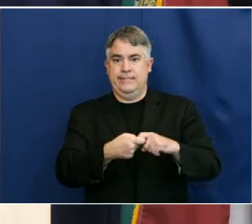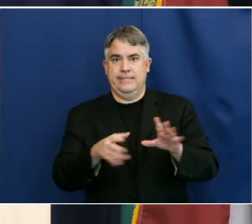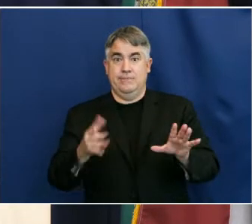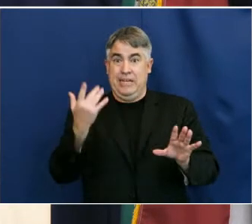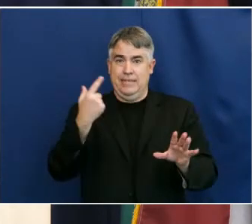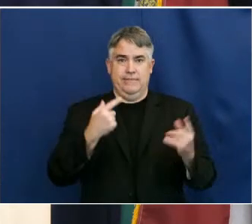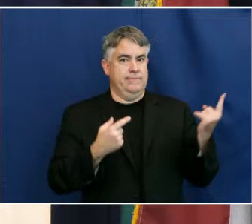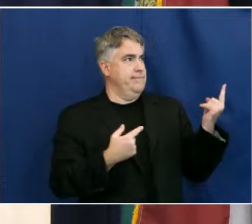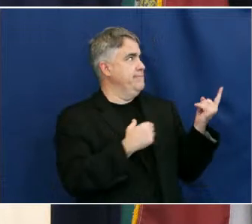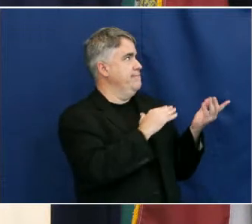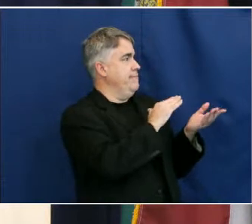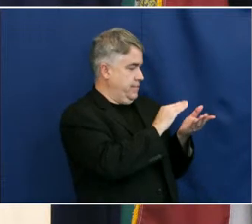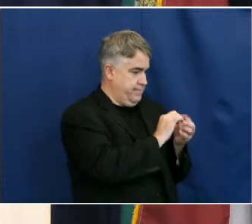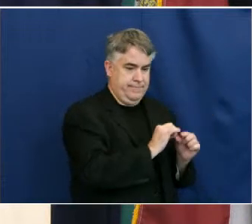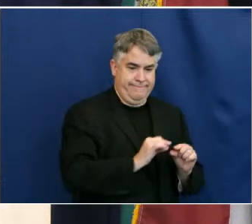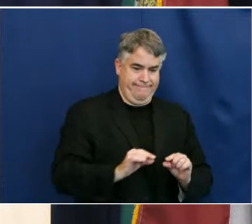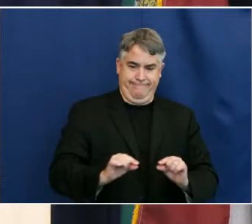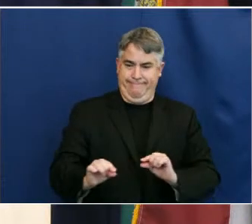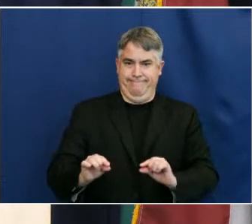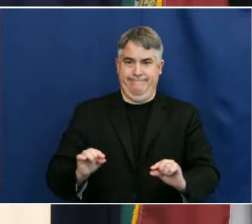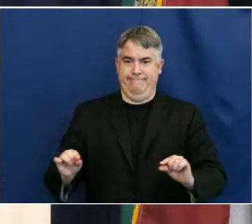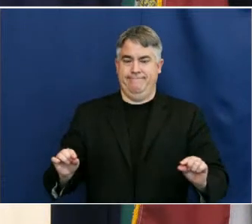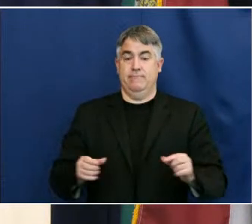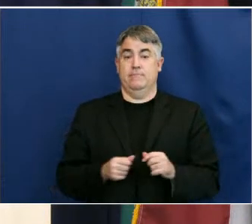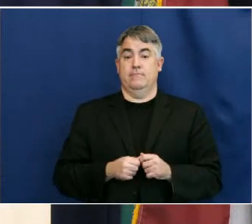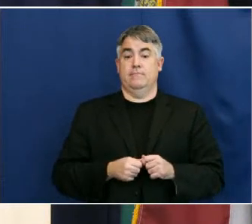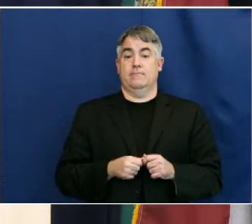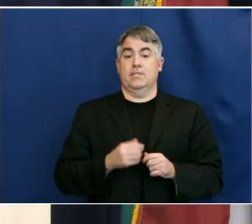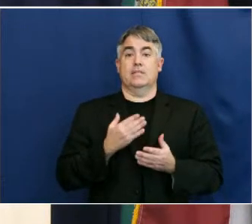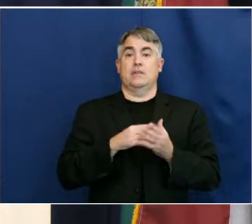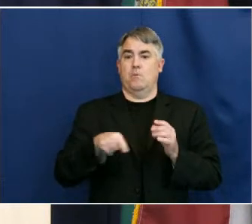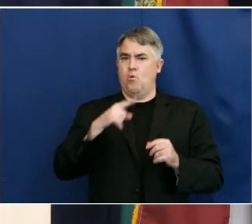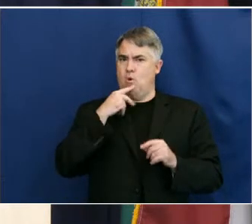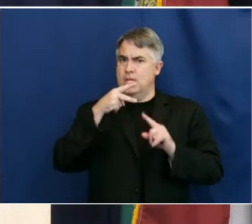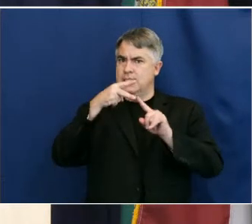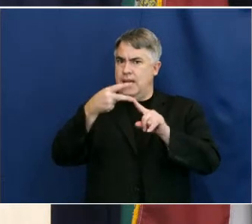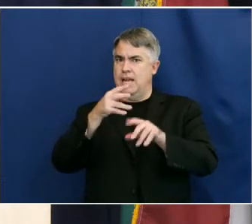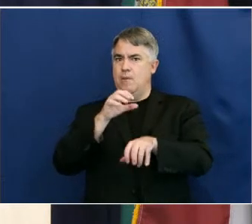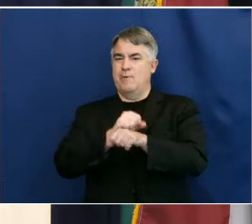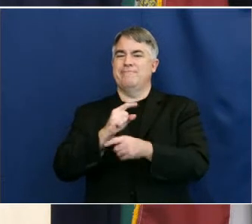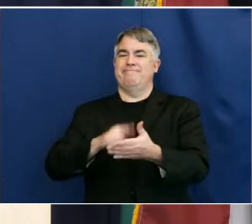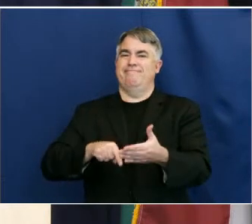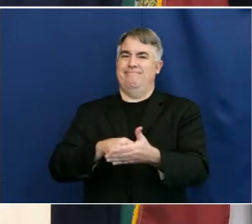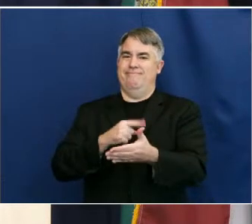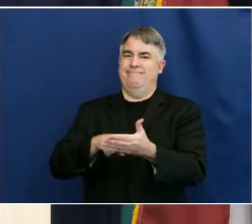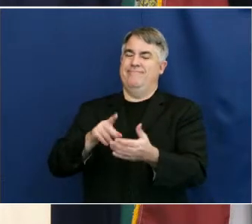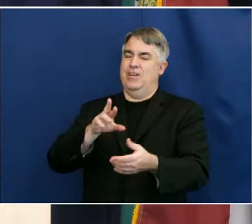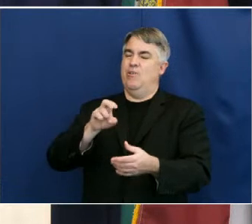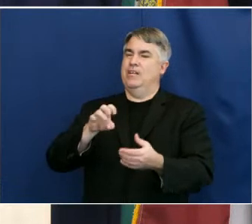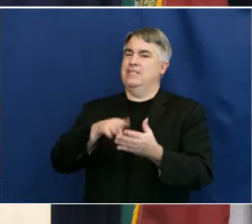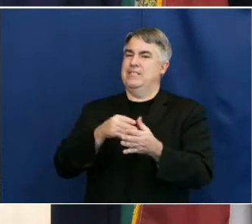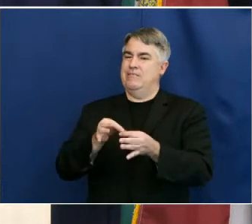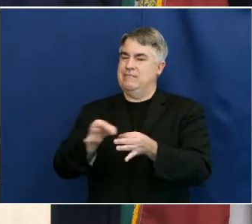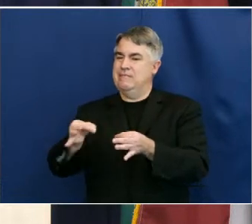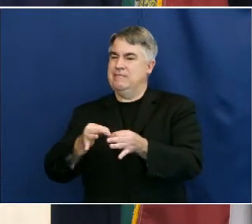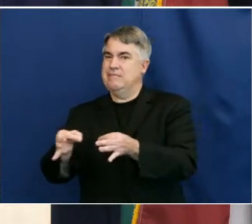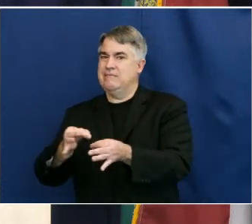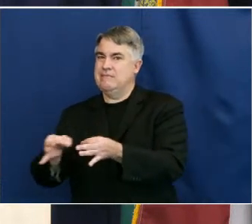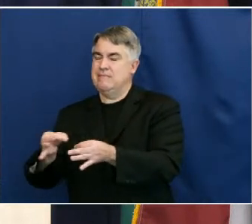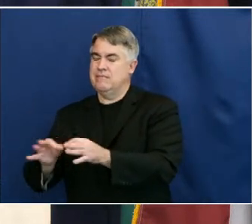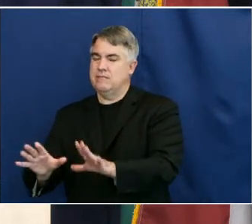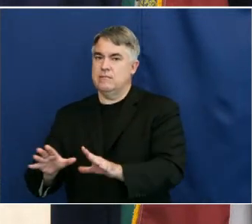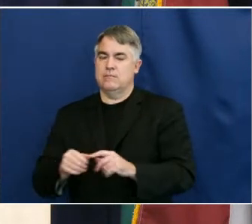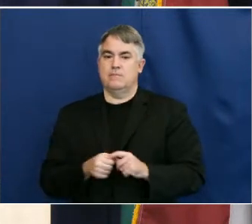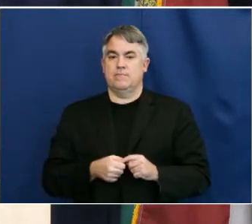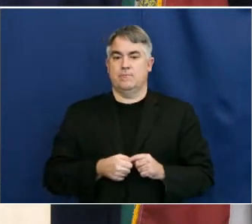rescheduled. And again, it is a great frustration. We do hope, and we keep hearing that there's going to be significant